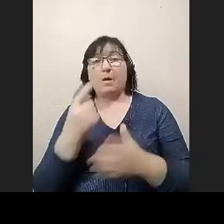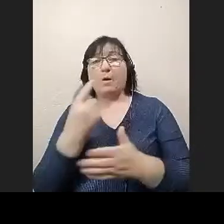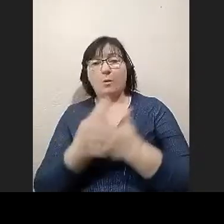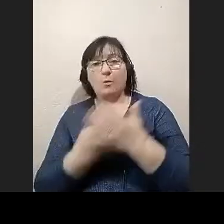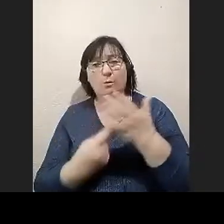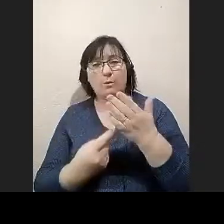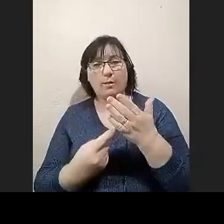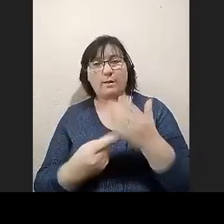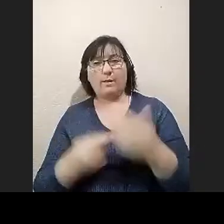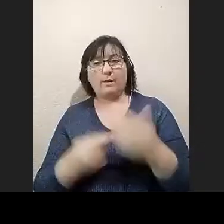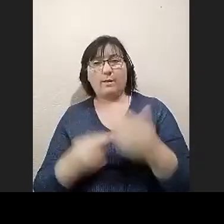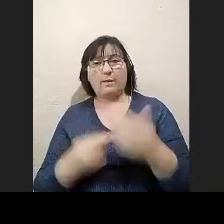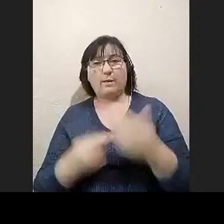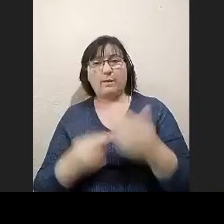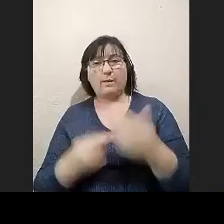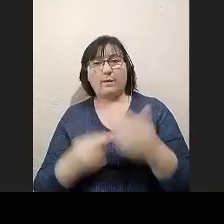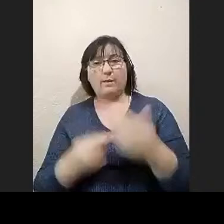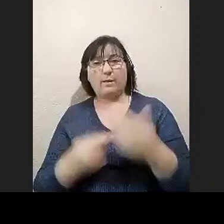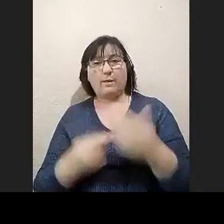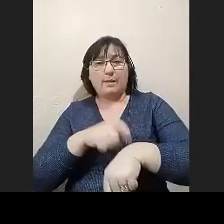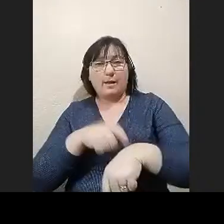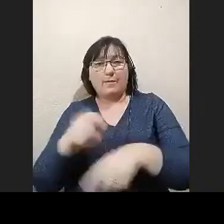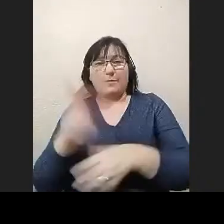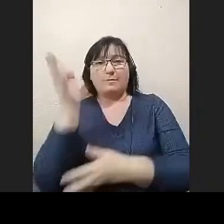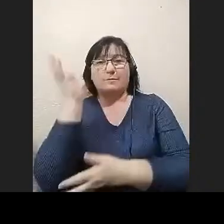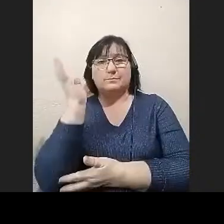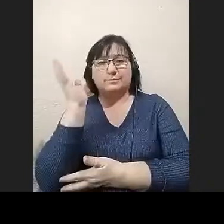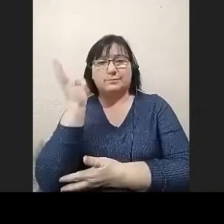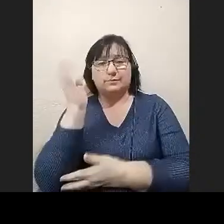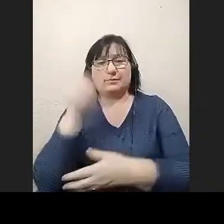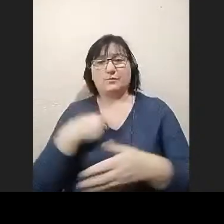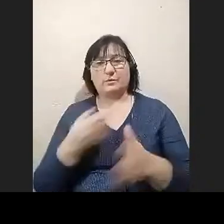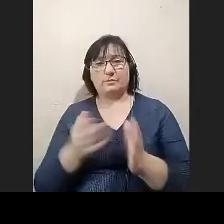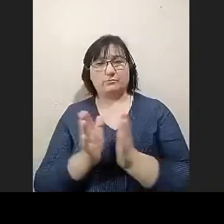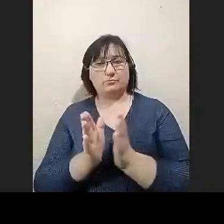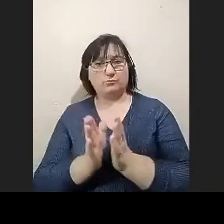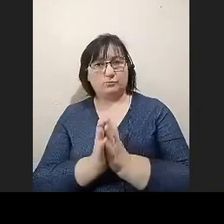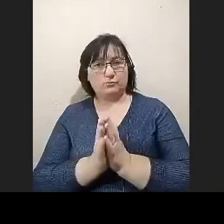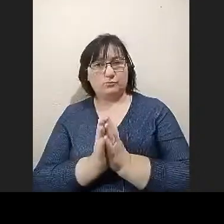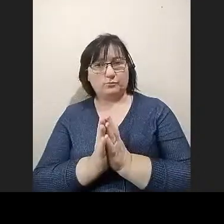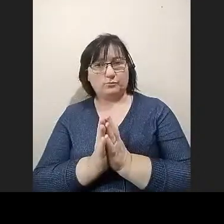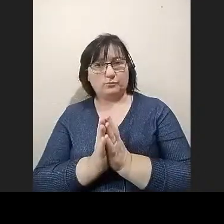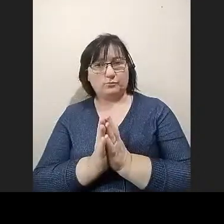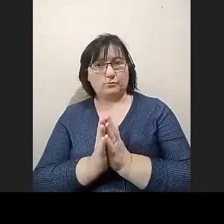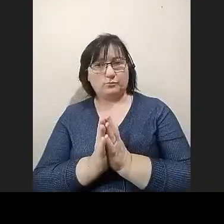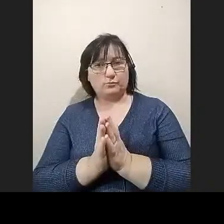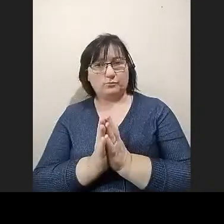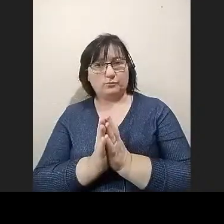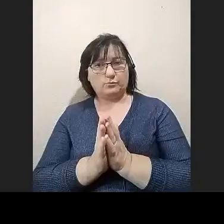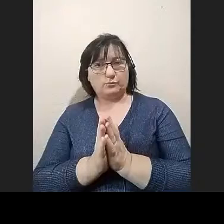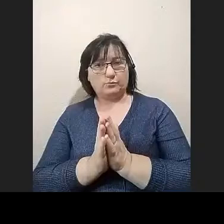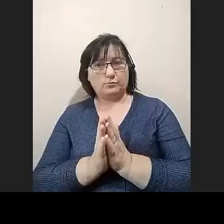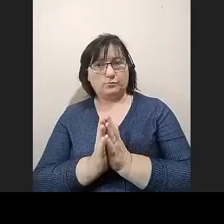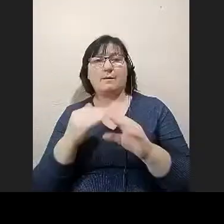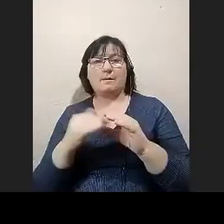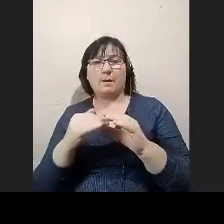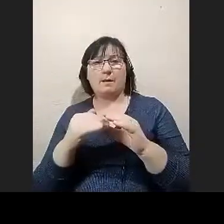webinar, and we therefore appeal to you not to send any emails to this address after the